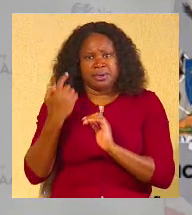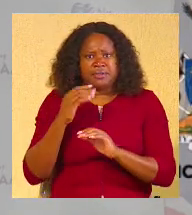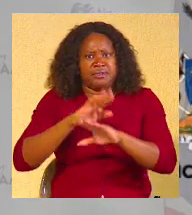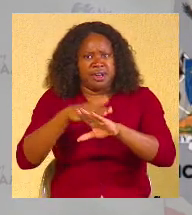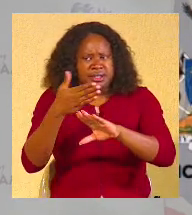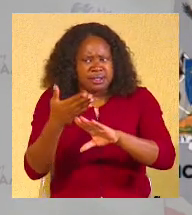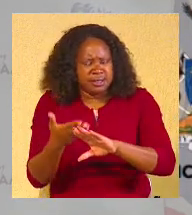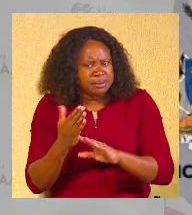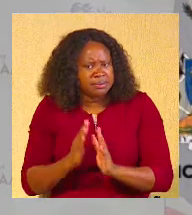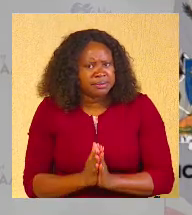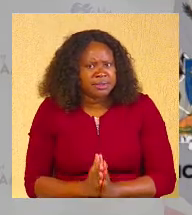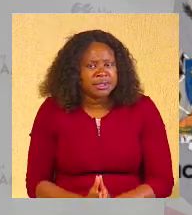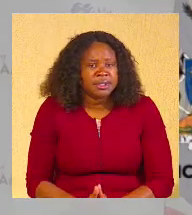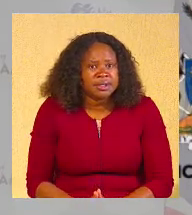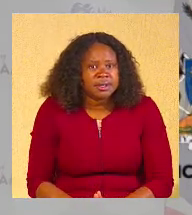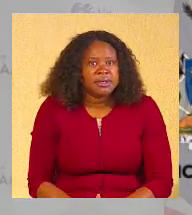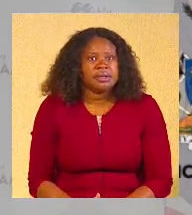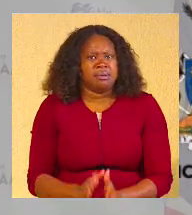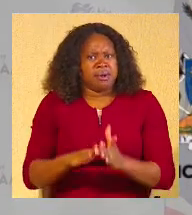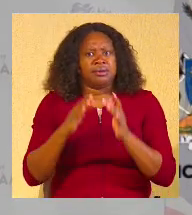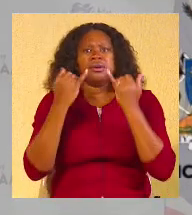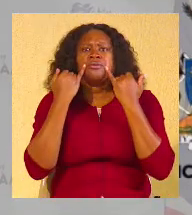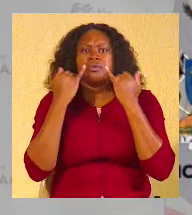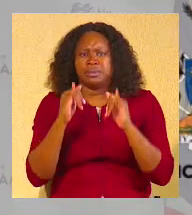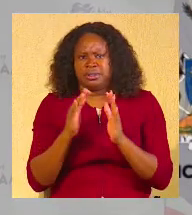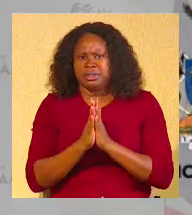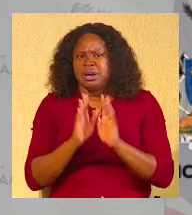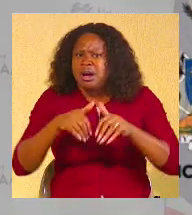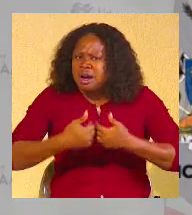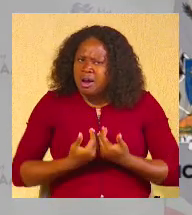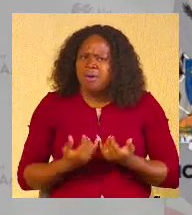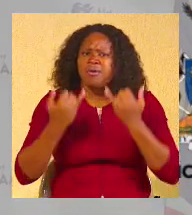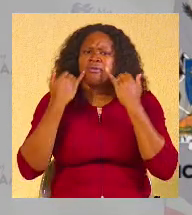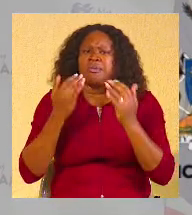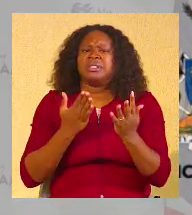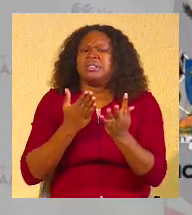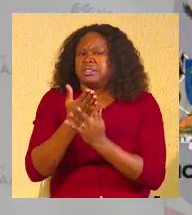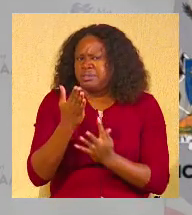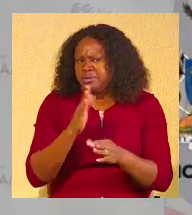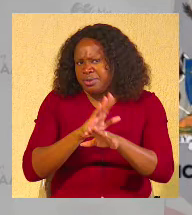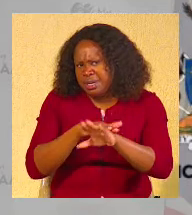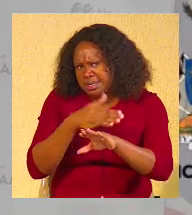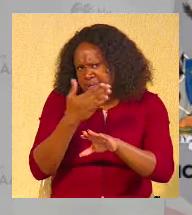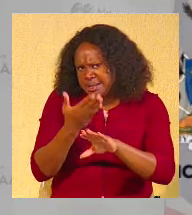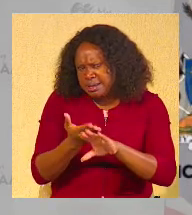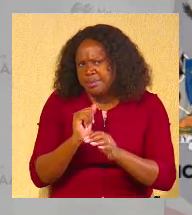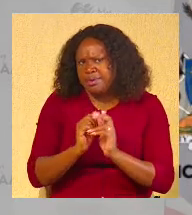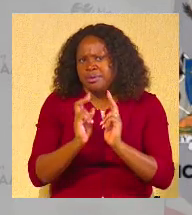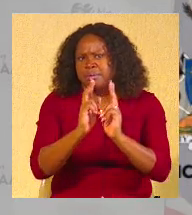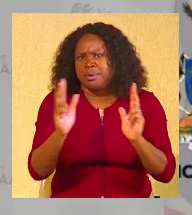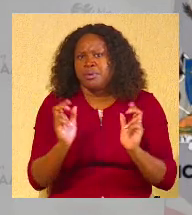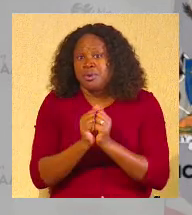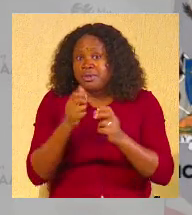in terms of information, how are those information accessible, for example, to people